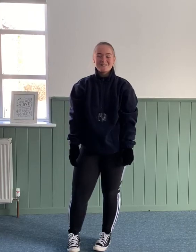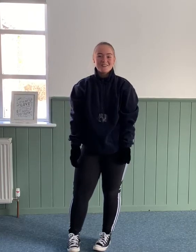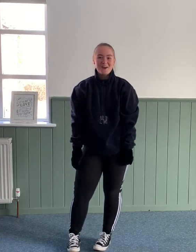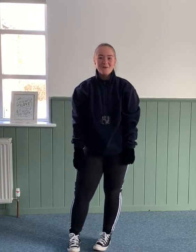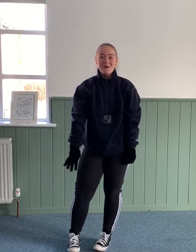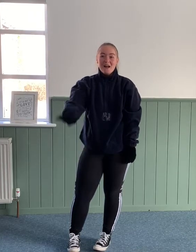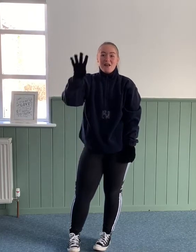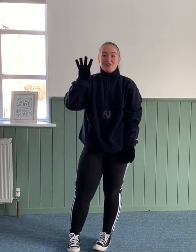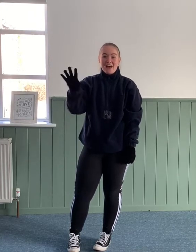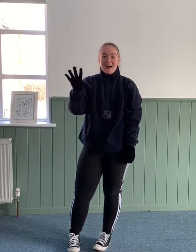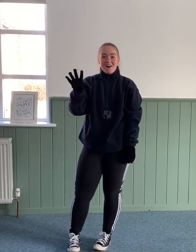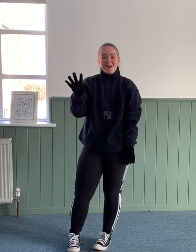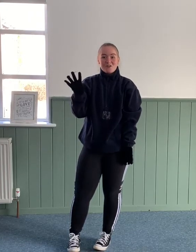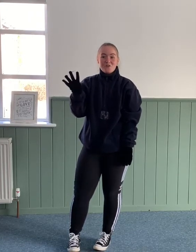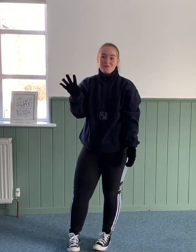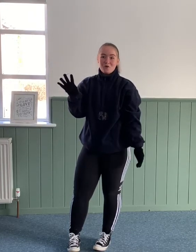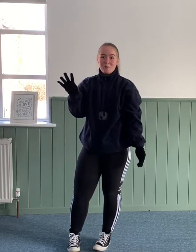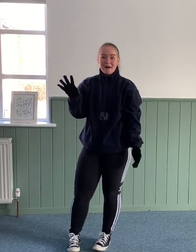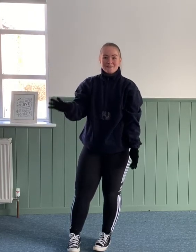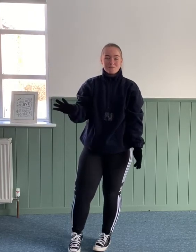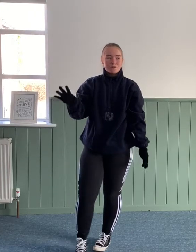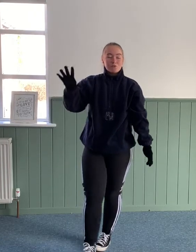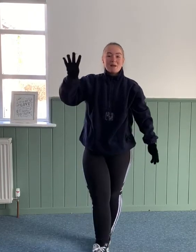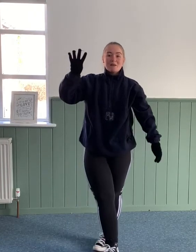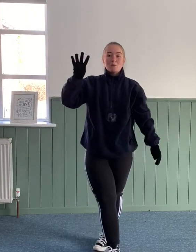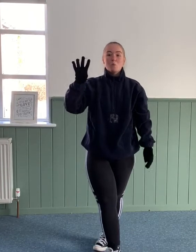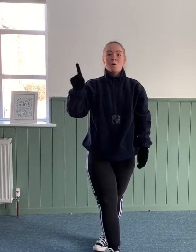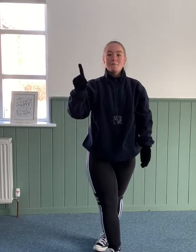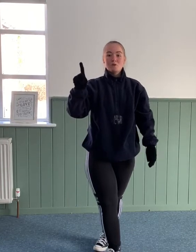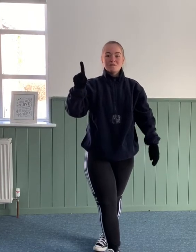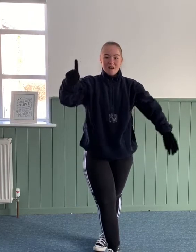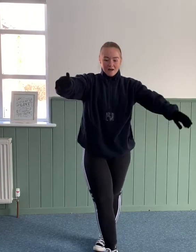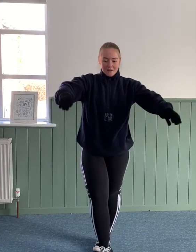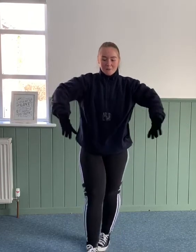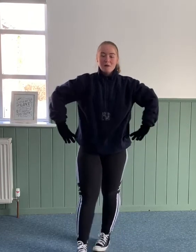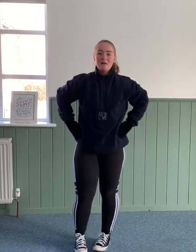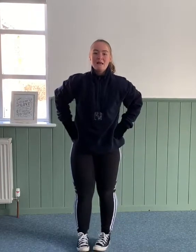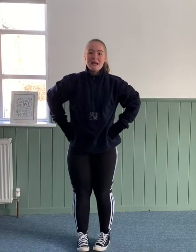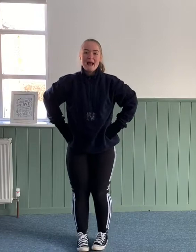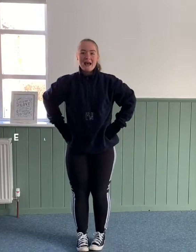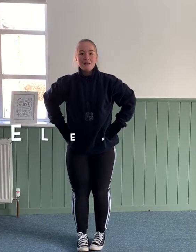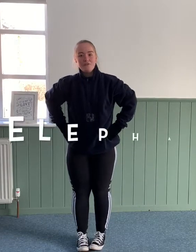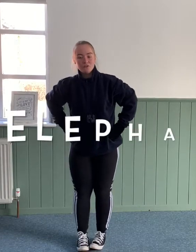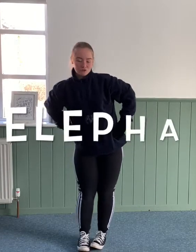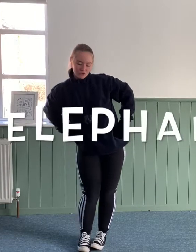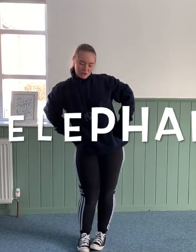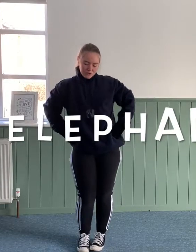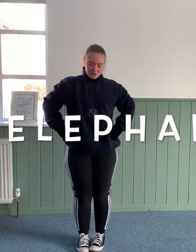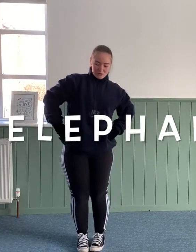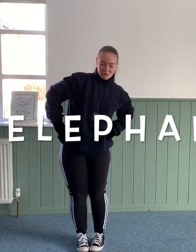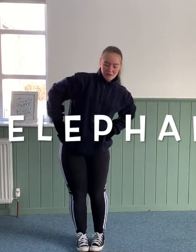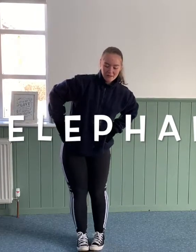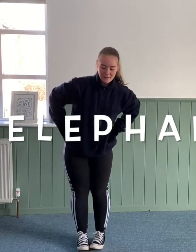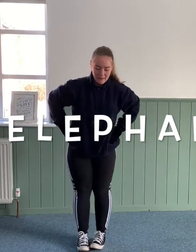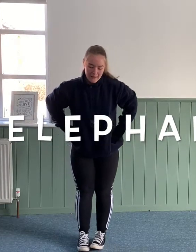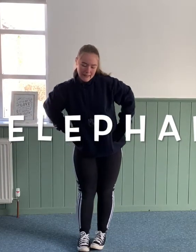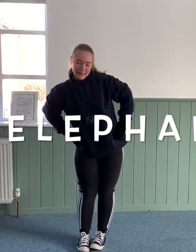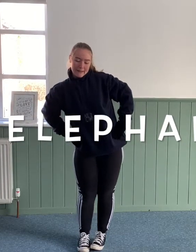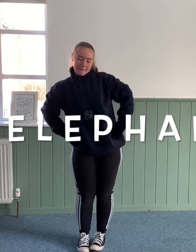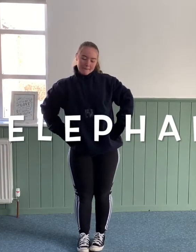Amazing. So there are your 4 words. I'm going to repeat them one more time. Elephant trunks,